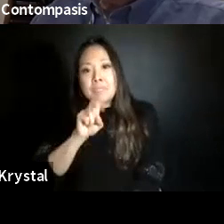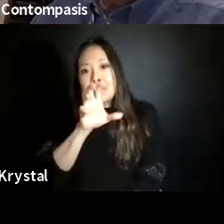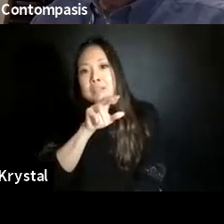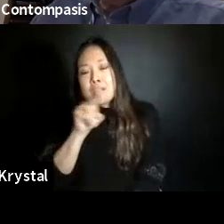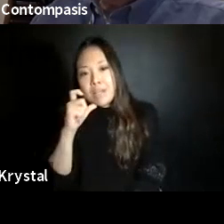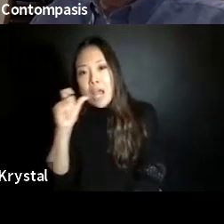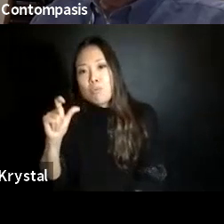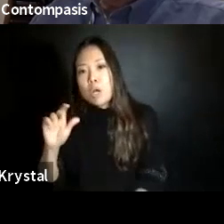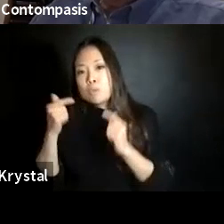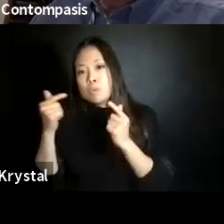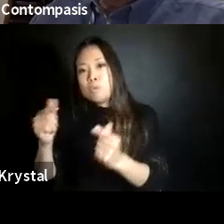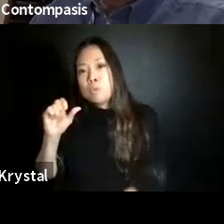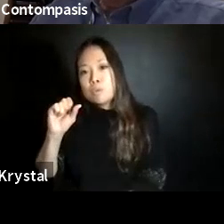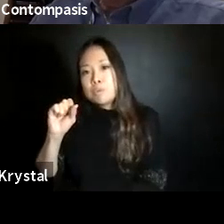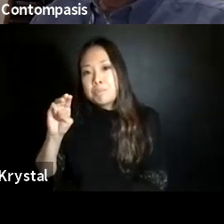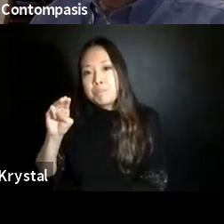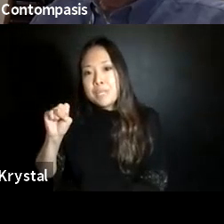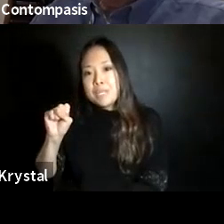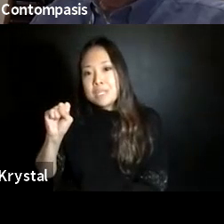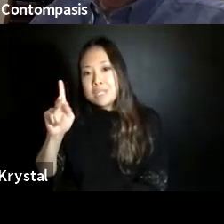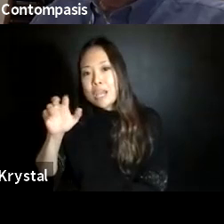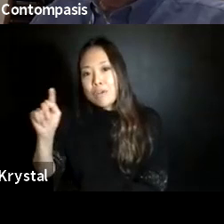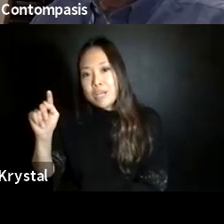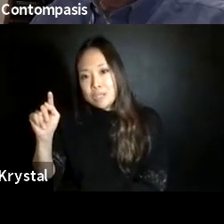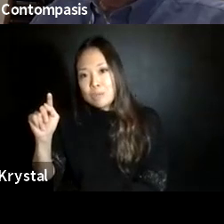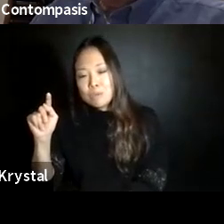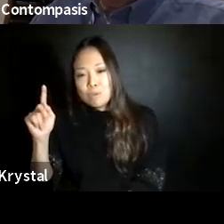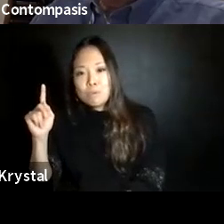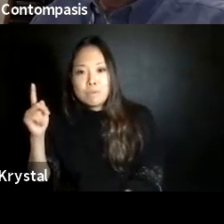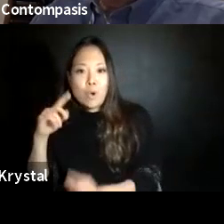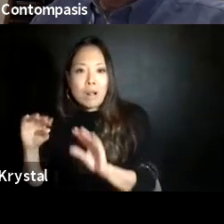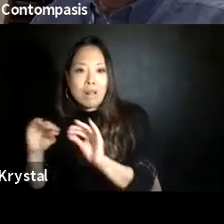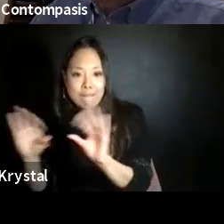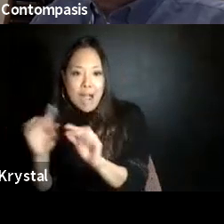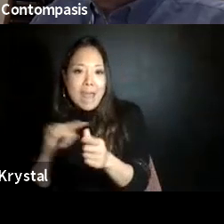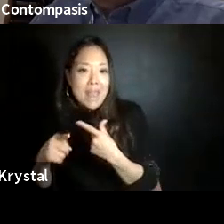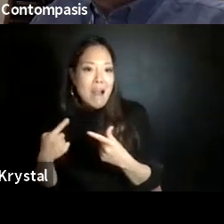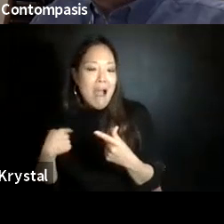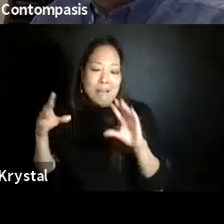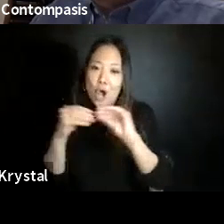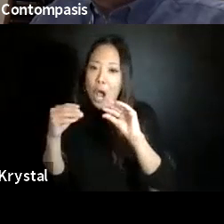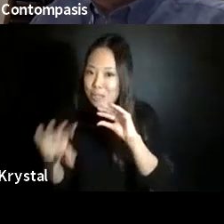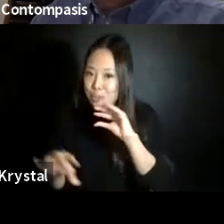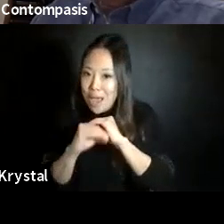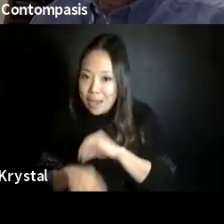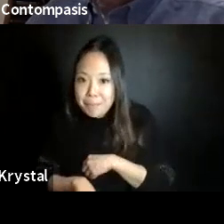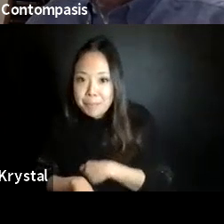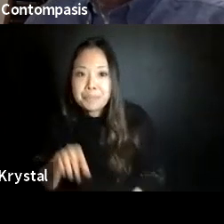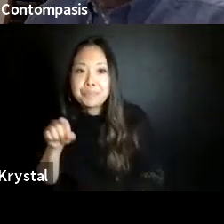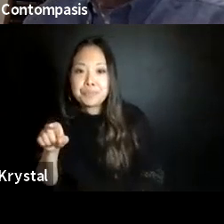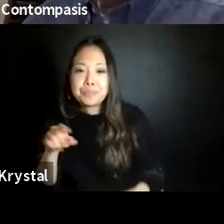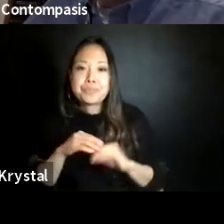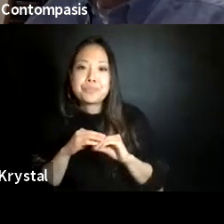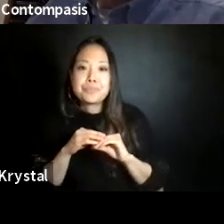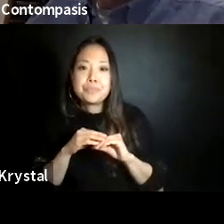on this. Now I do have a comment on this. Thank you. Ms. Lum is correct that I was referring to